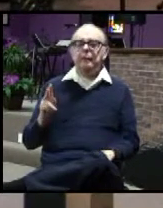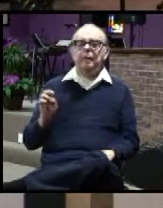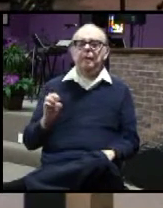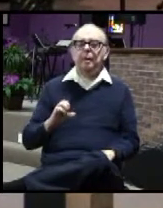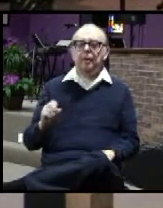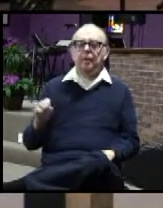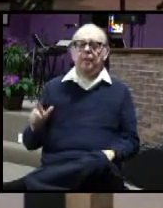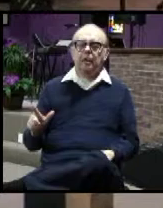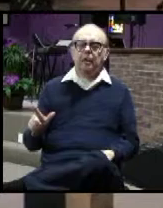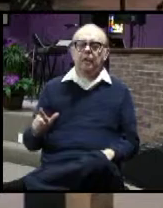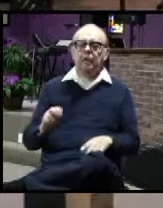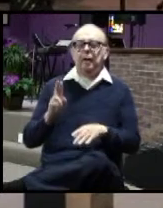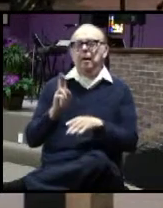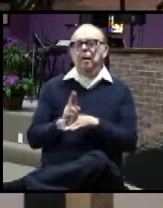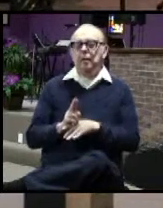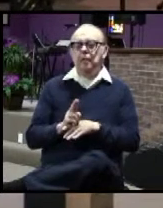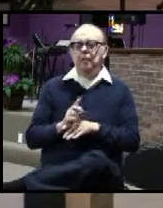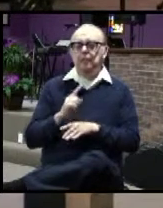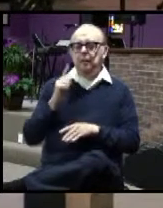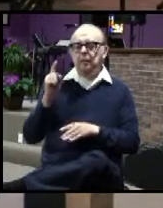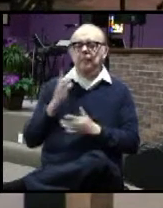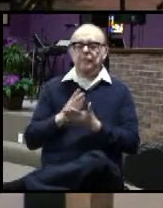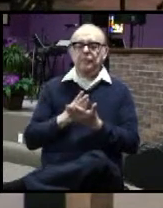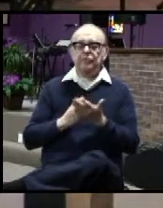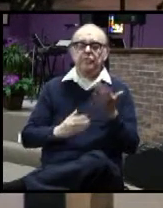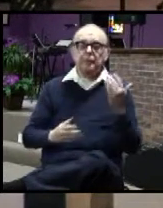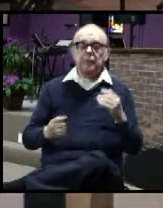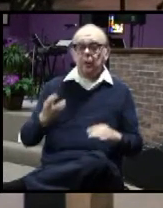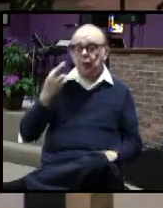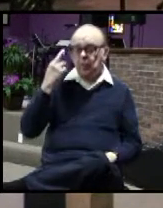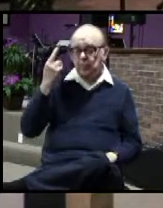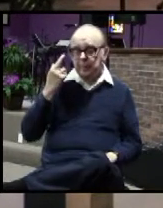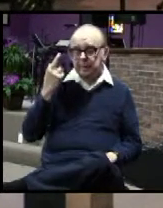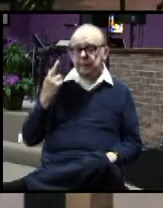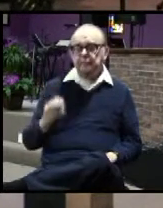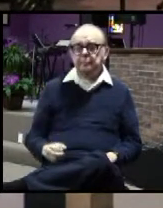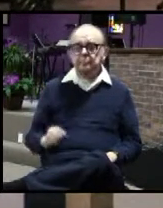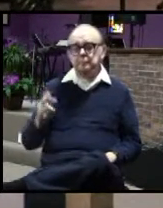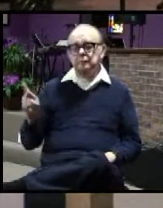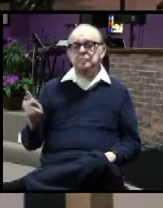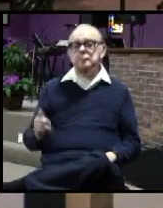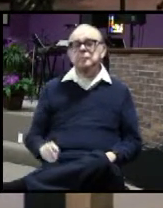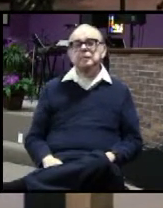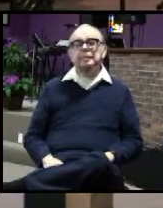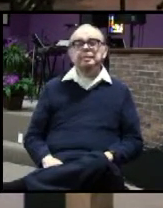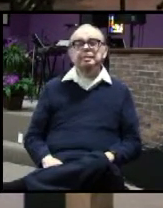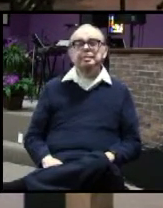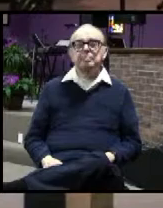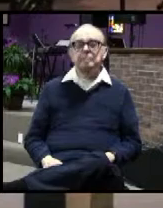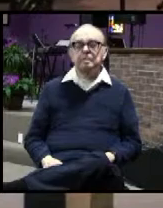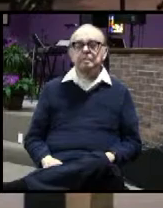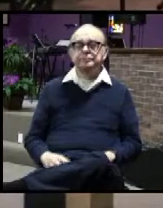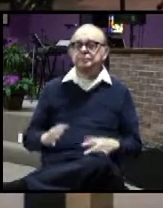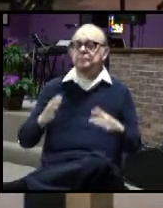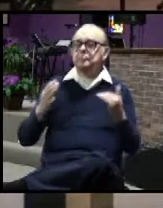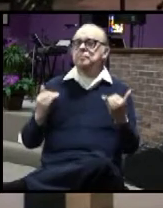be used for some reason, okay, that was there. Now, when you begin to